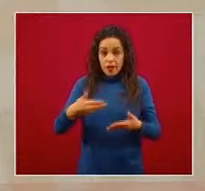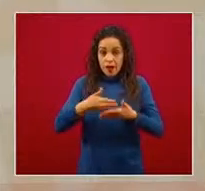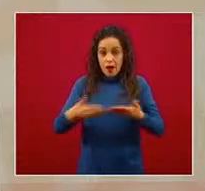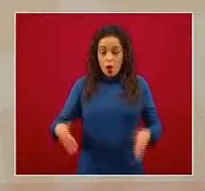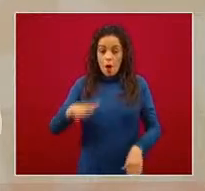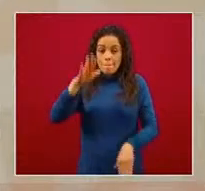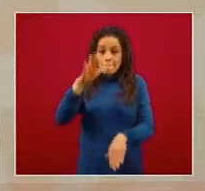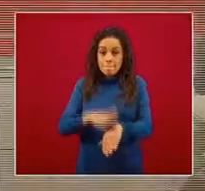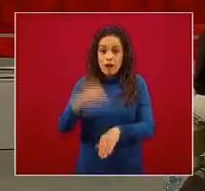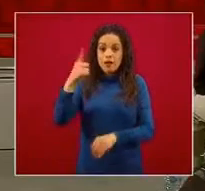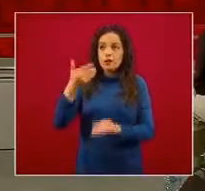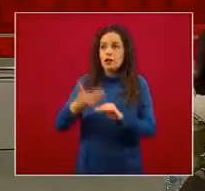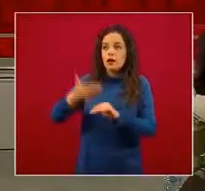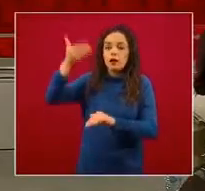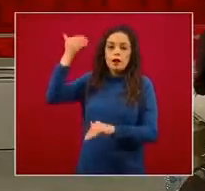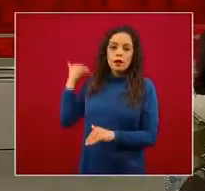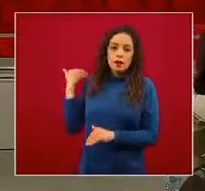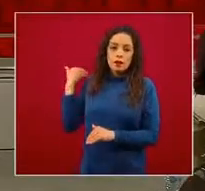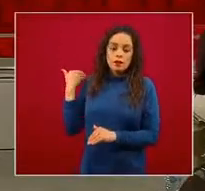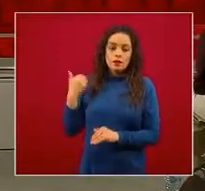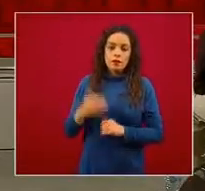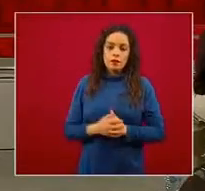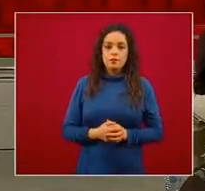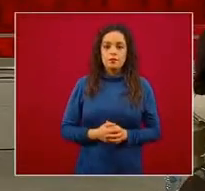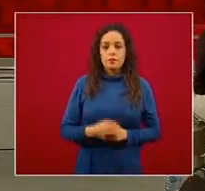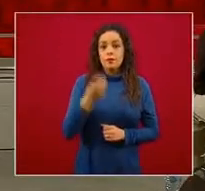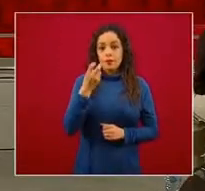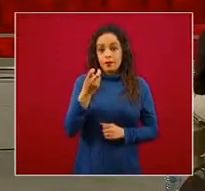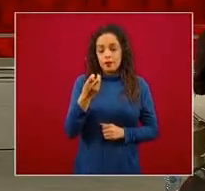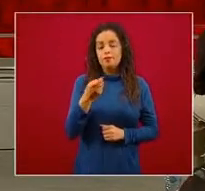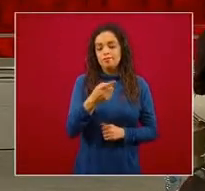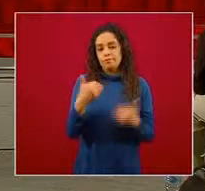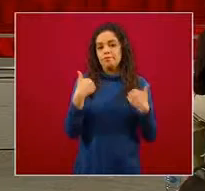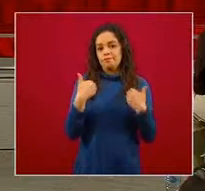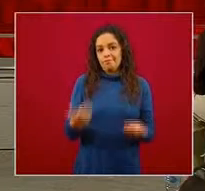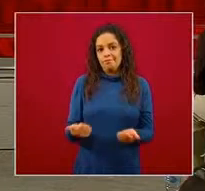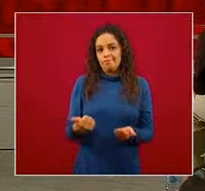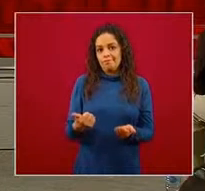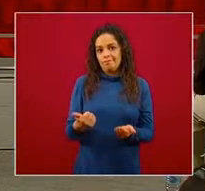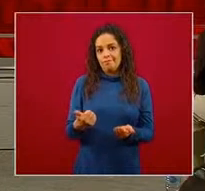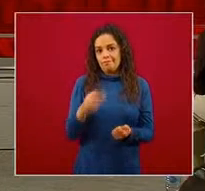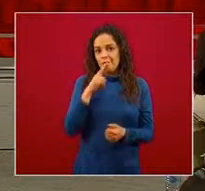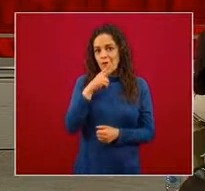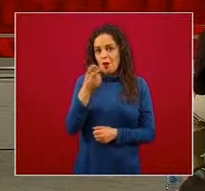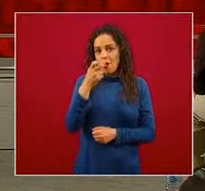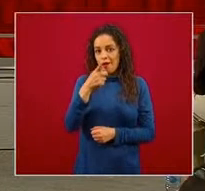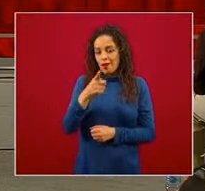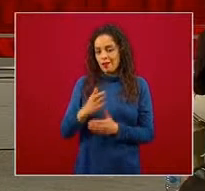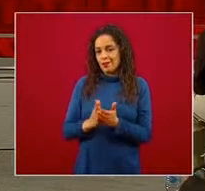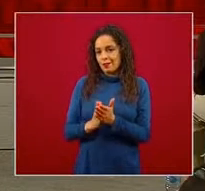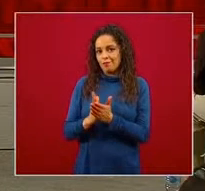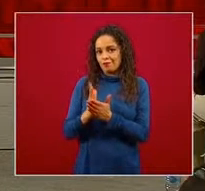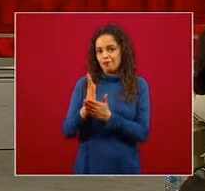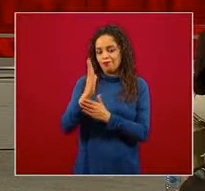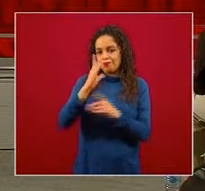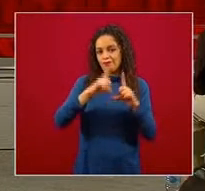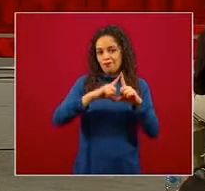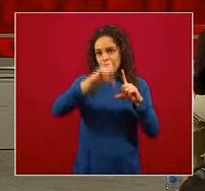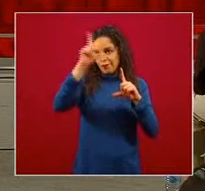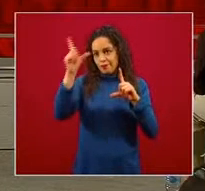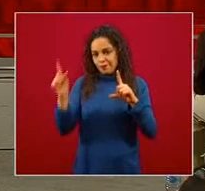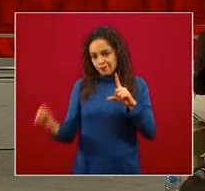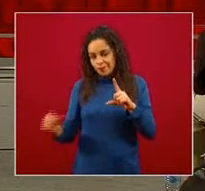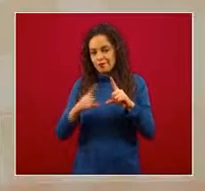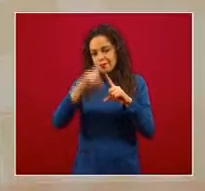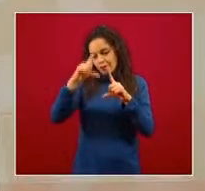that Tabasco has an even higher curve than during the first wave. And that's how we interpret the curve.